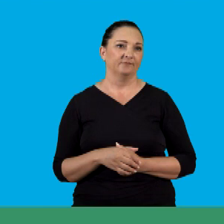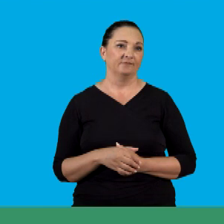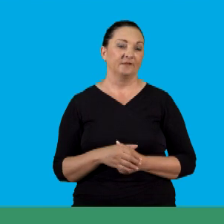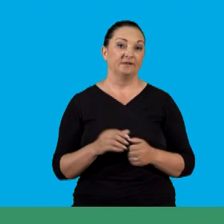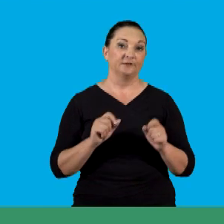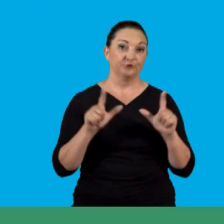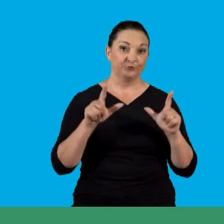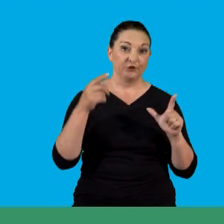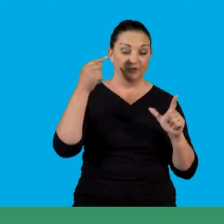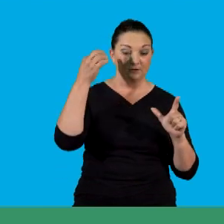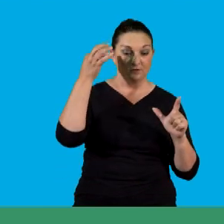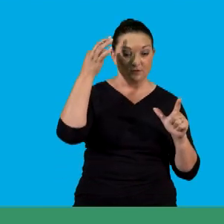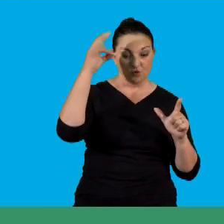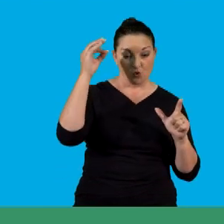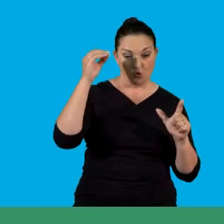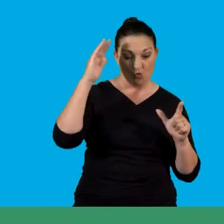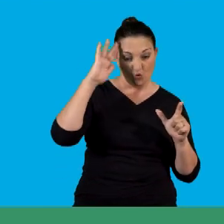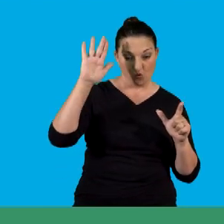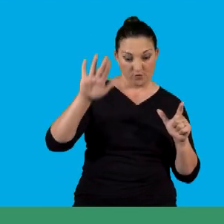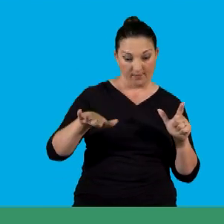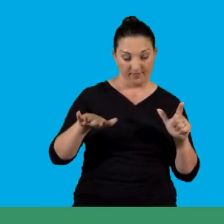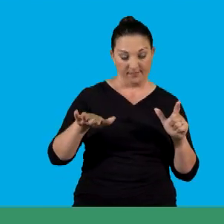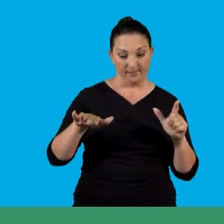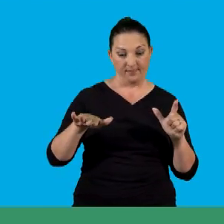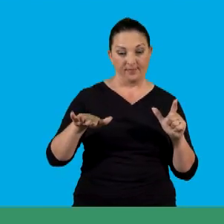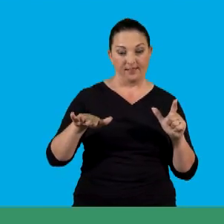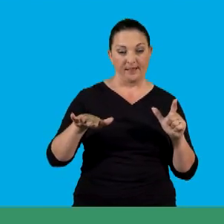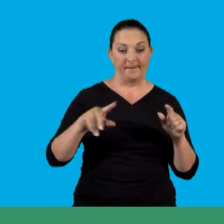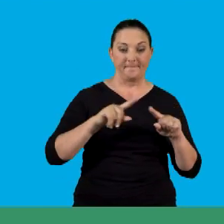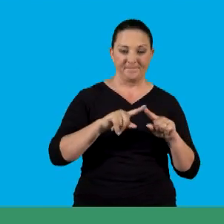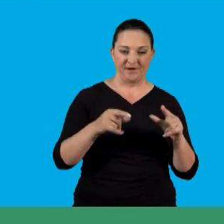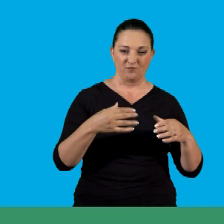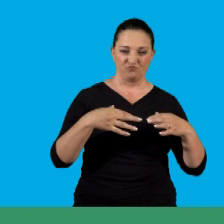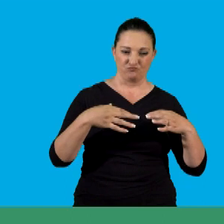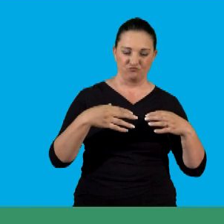Surprise Hotel. So here's a hotel. It belongs to Surprise.